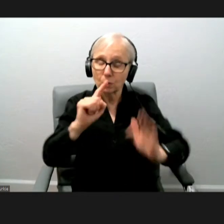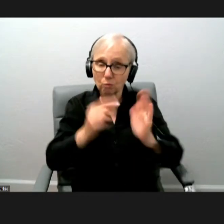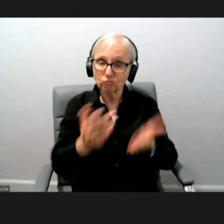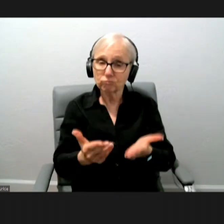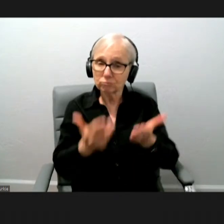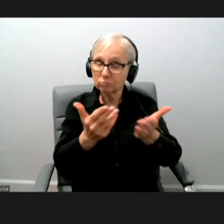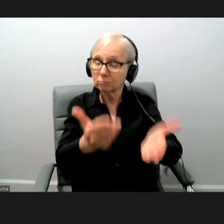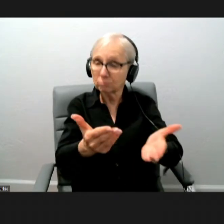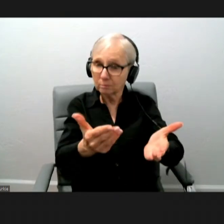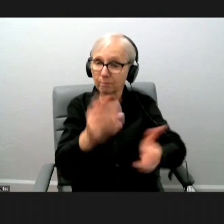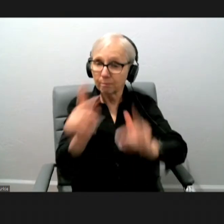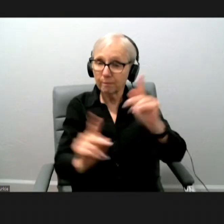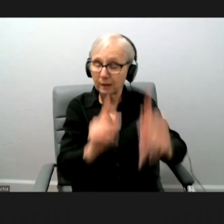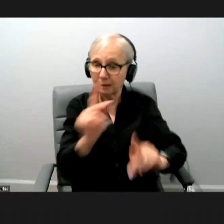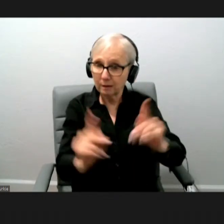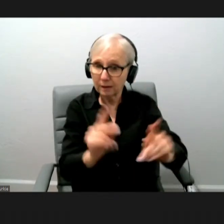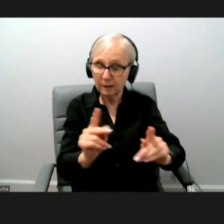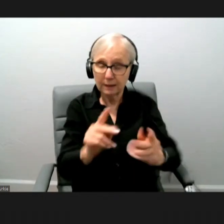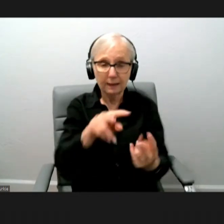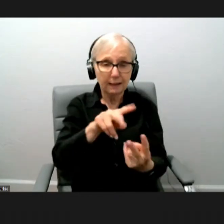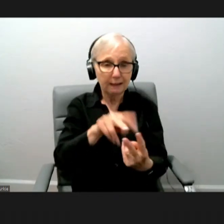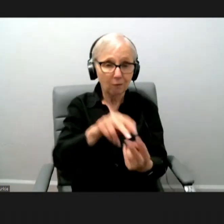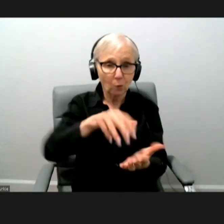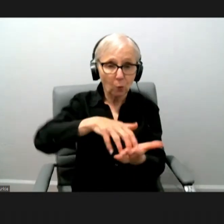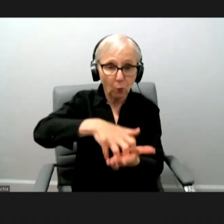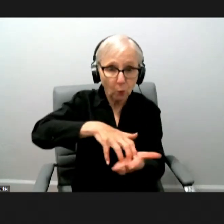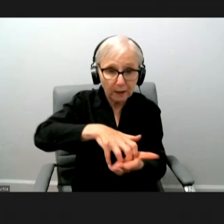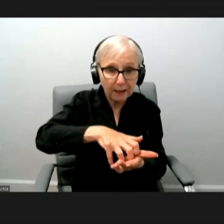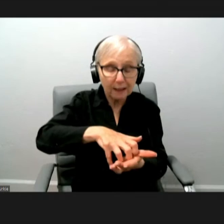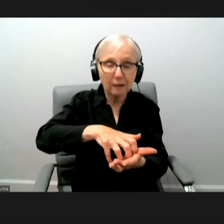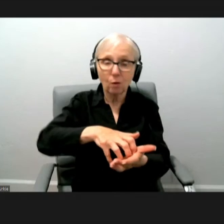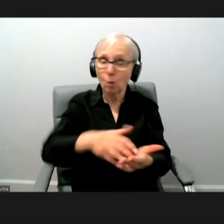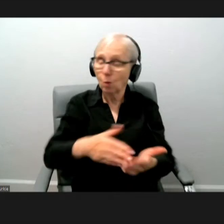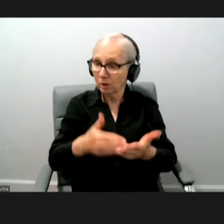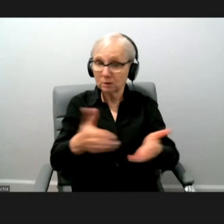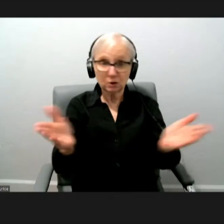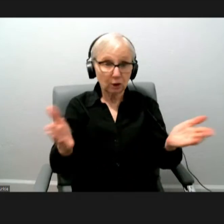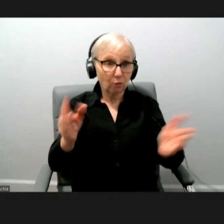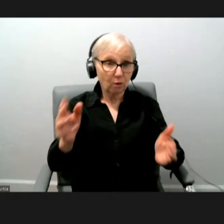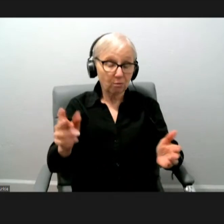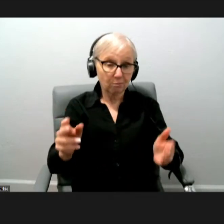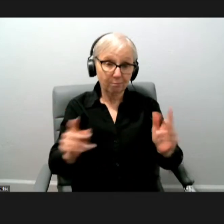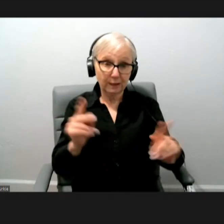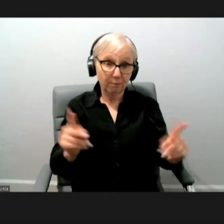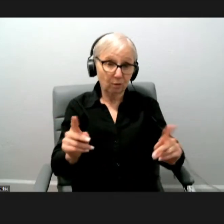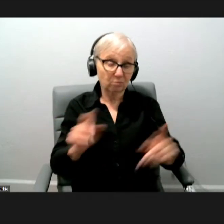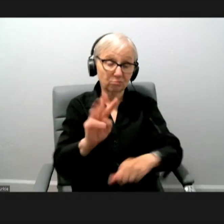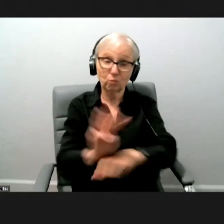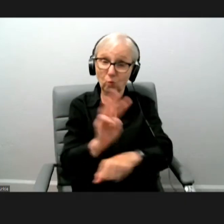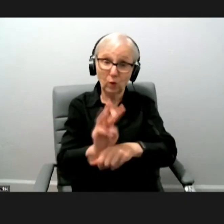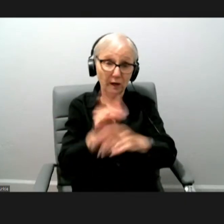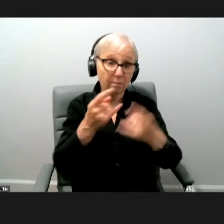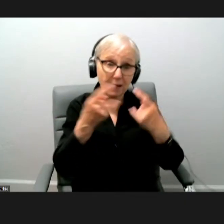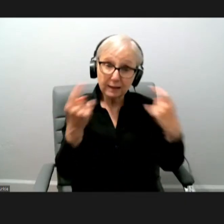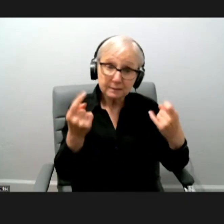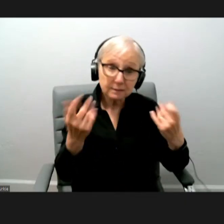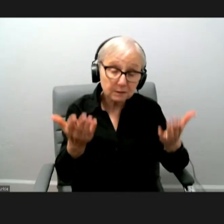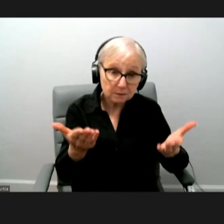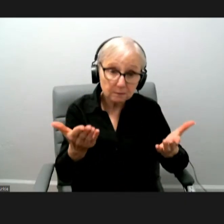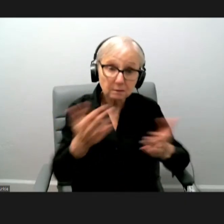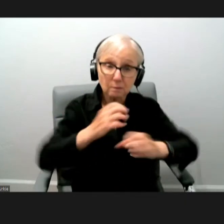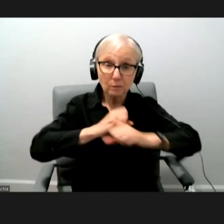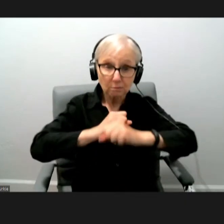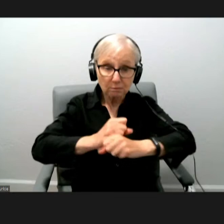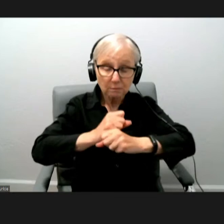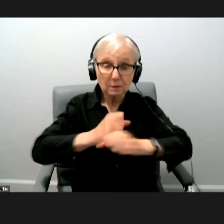recommend that, people either vulnerable or more broadly will be recommended to wear masks and maybe to be a